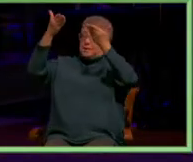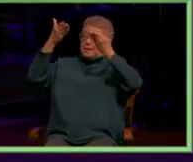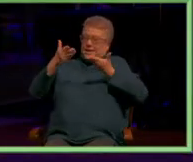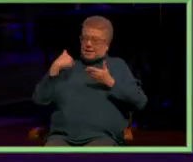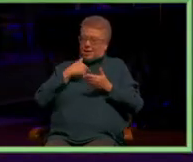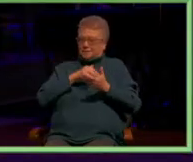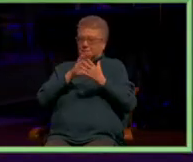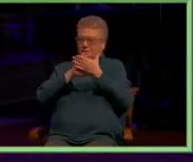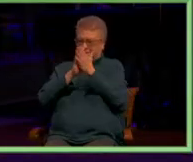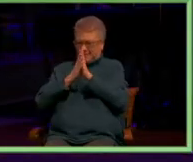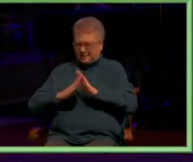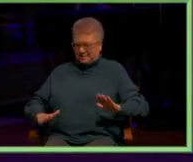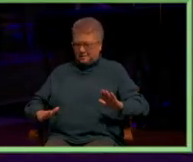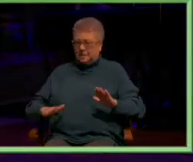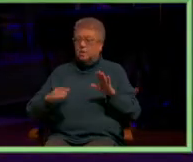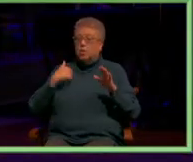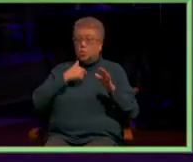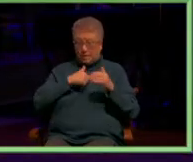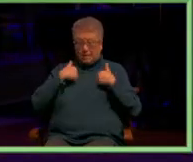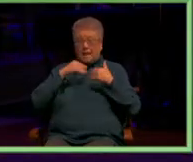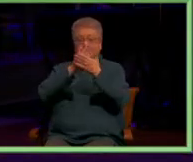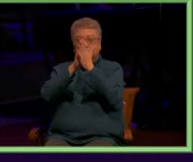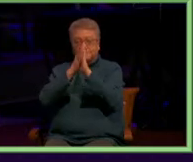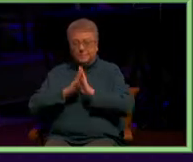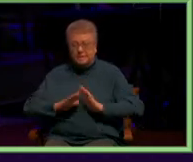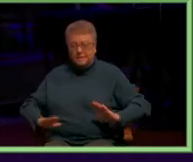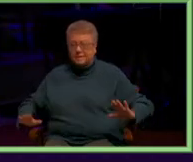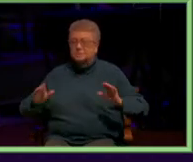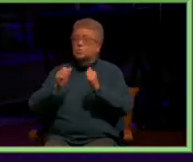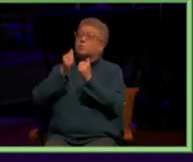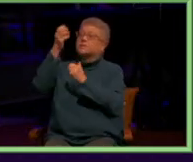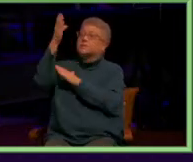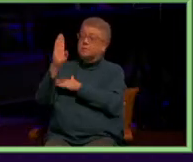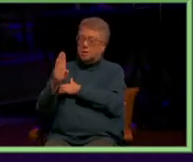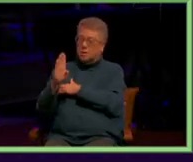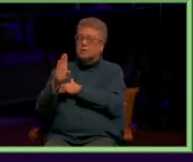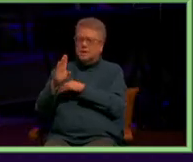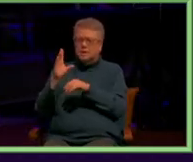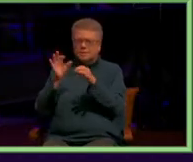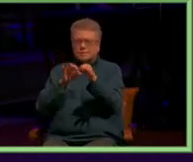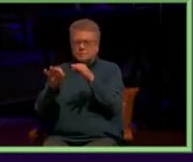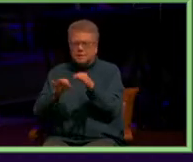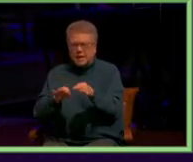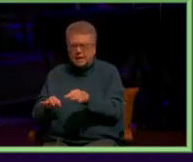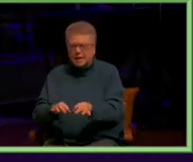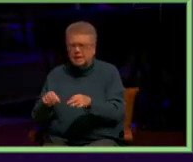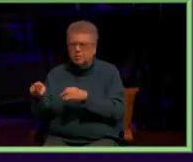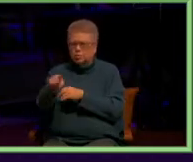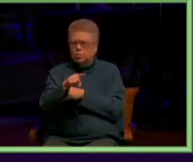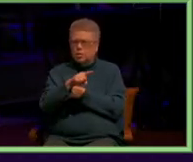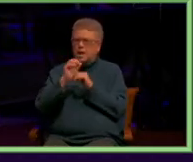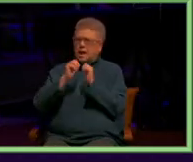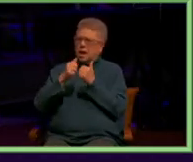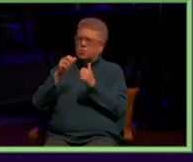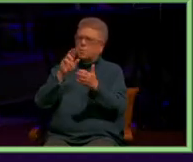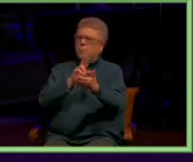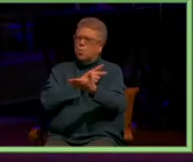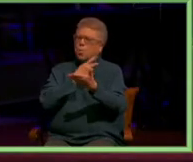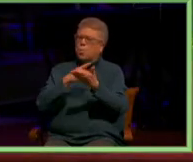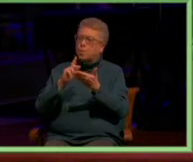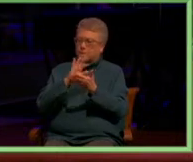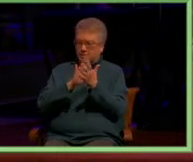is, we can have peace with God. Look with me at the text. Let me walk you through how the poem of Jesus in